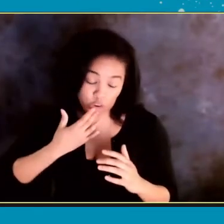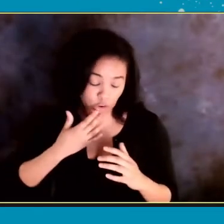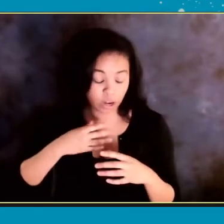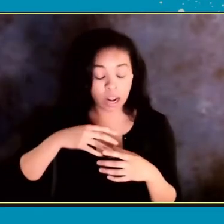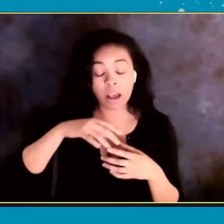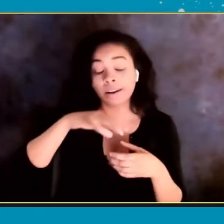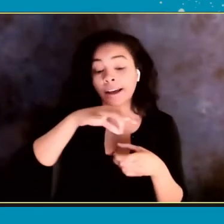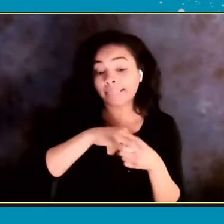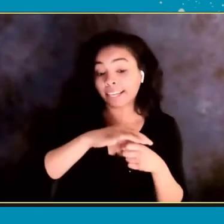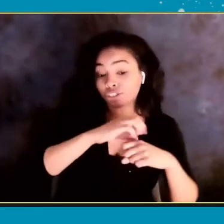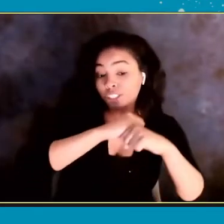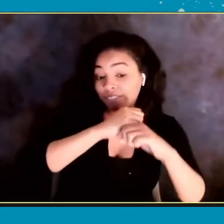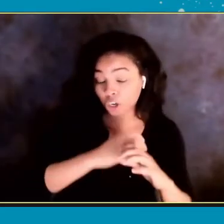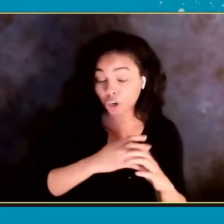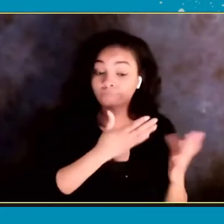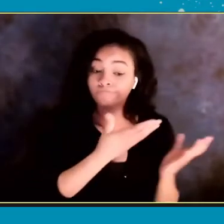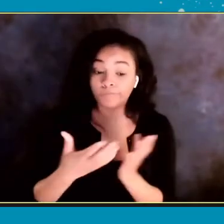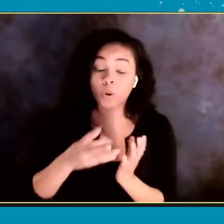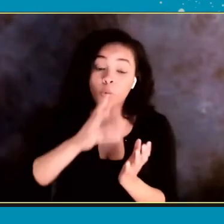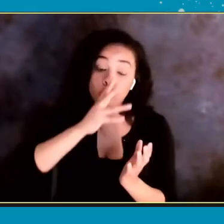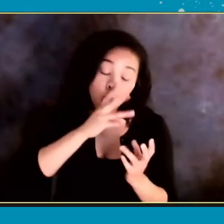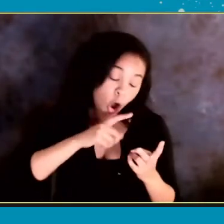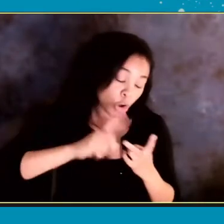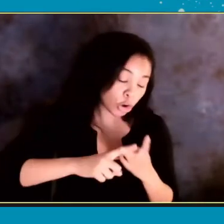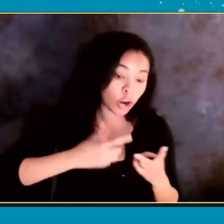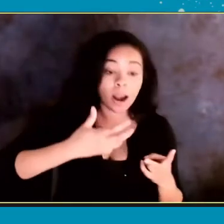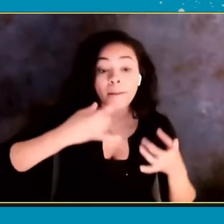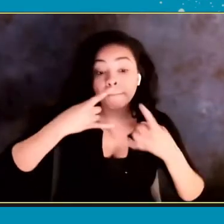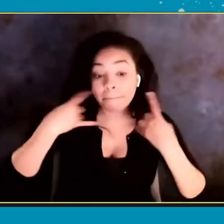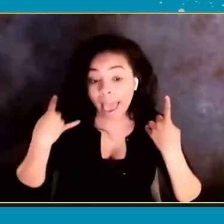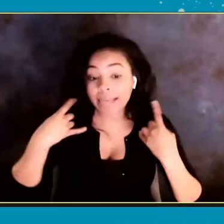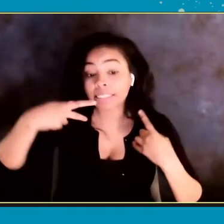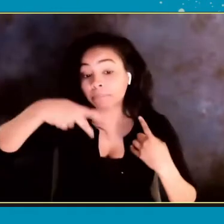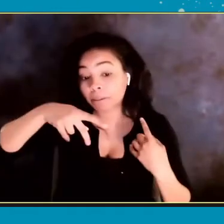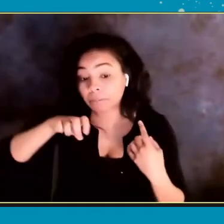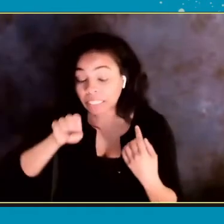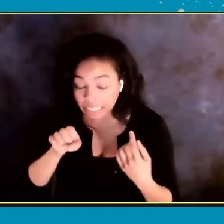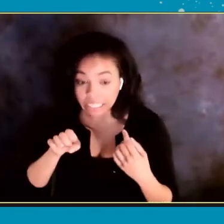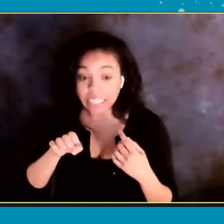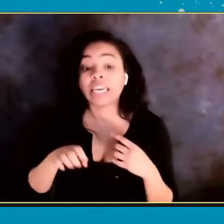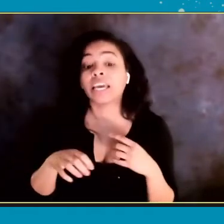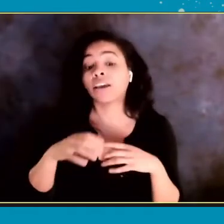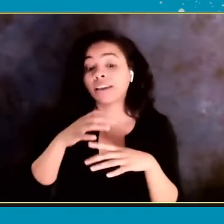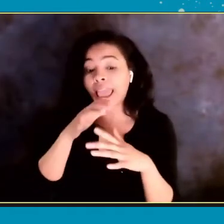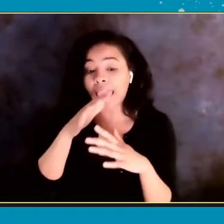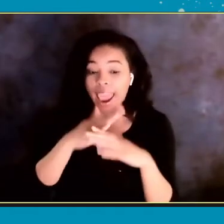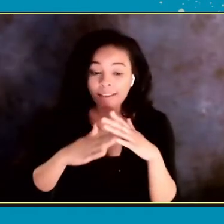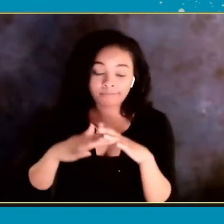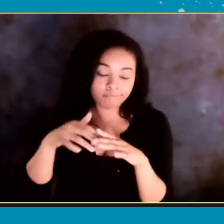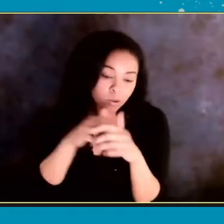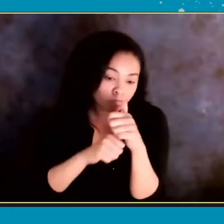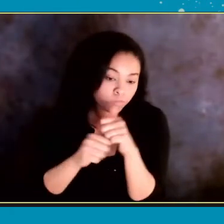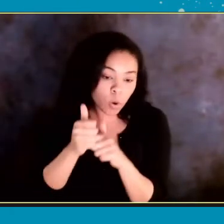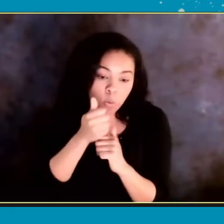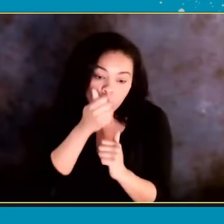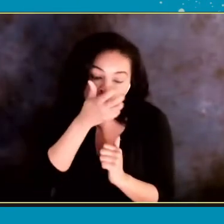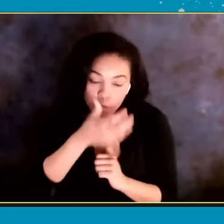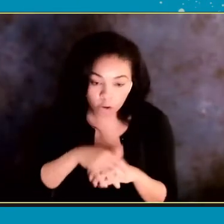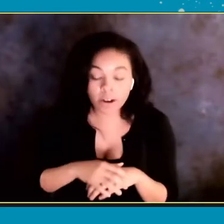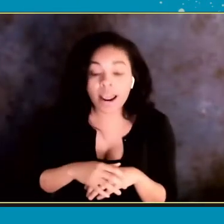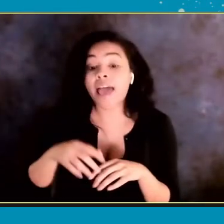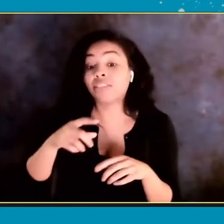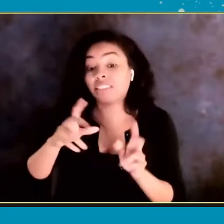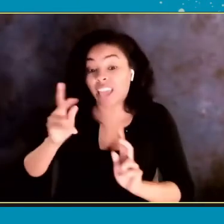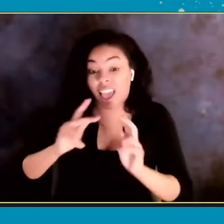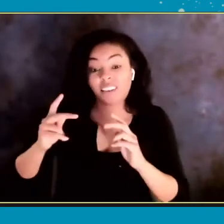masks, PPE, hand warmers, scarves, and Joy to the Polls did roving concerts to keep people entertained.